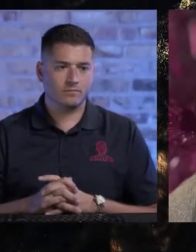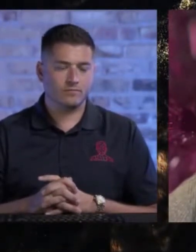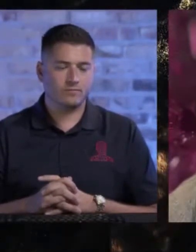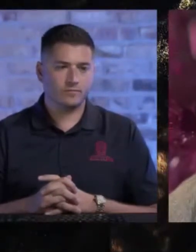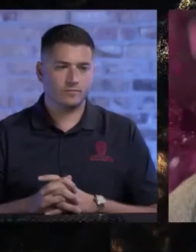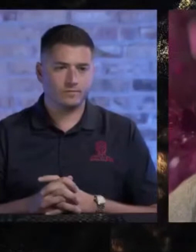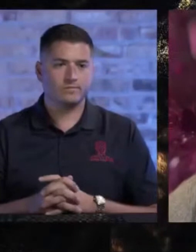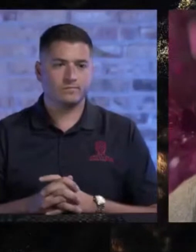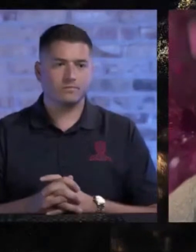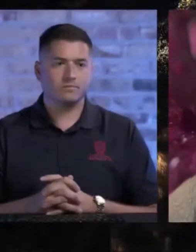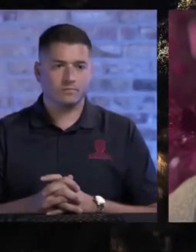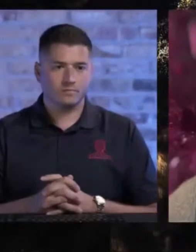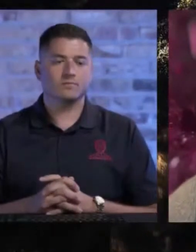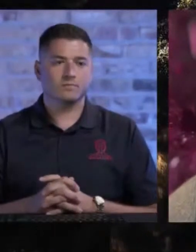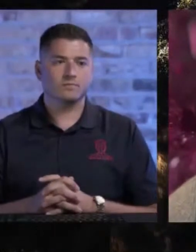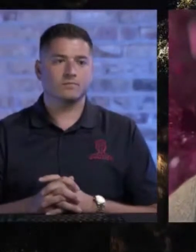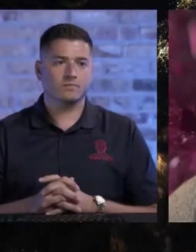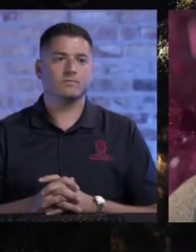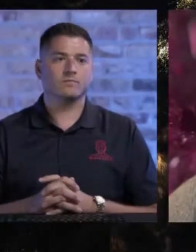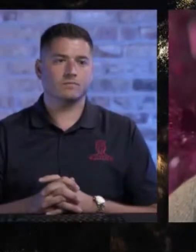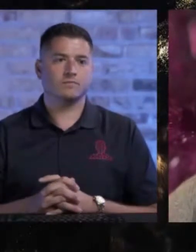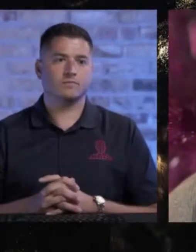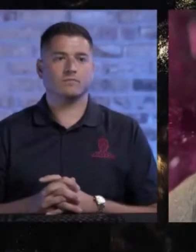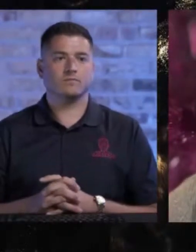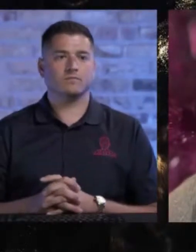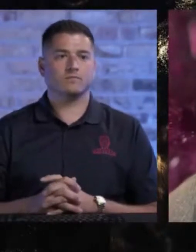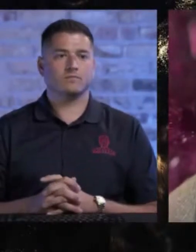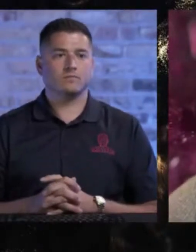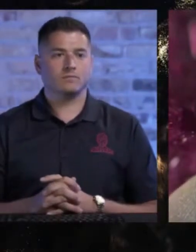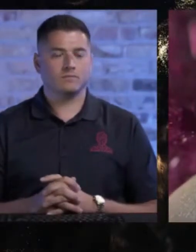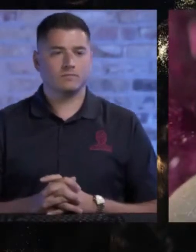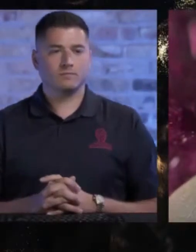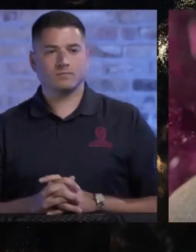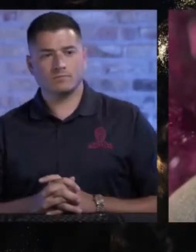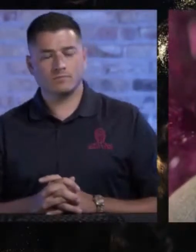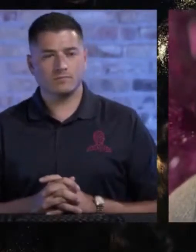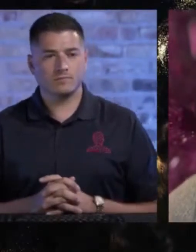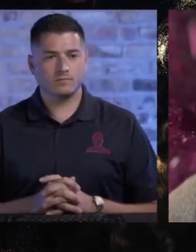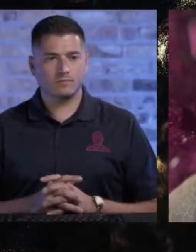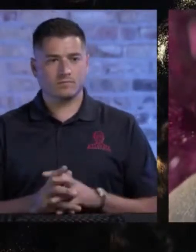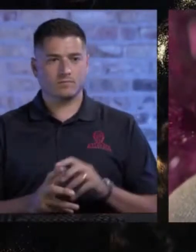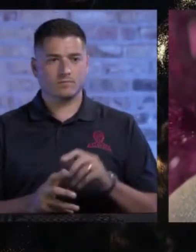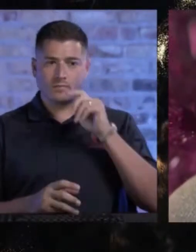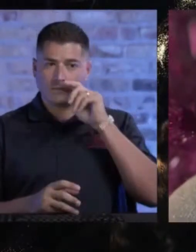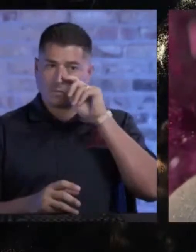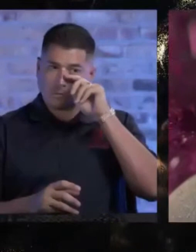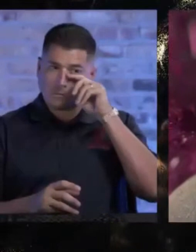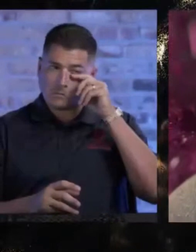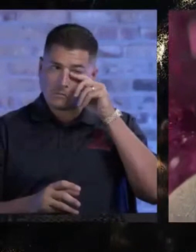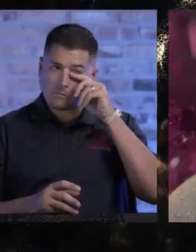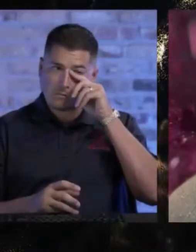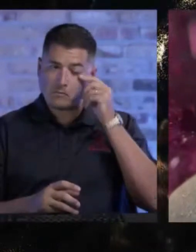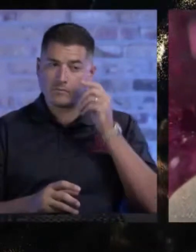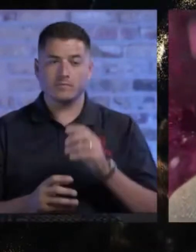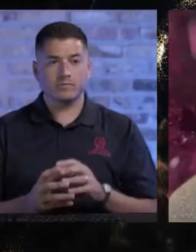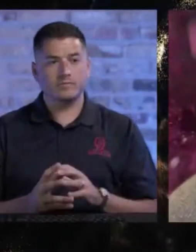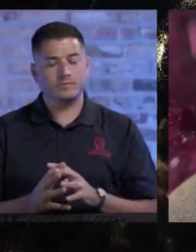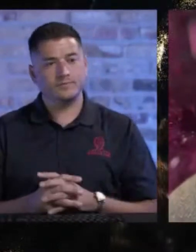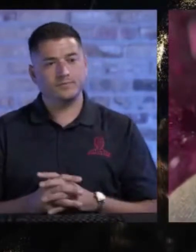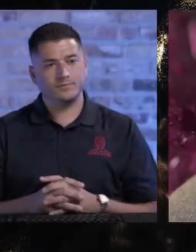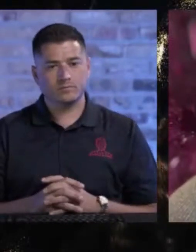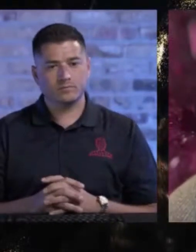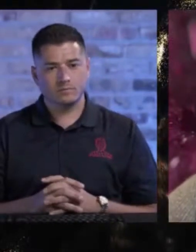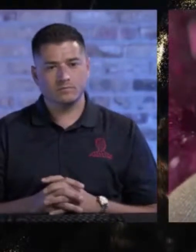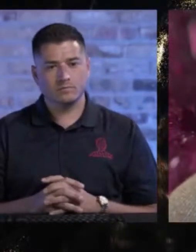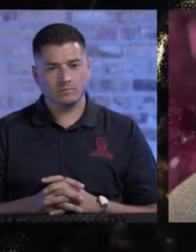you you know you're working with your vendors and you see kind of here's what I think in terms of number of hours in terms of number of incident reduction or you know